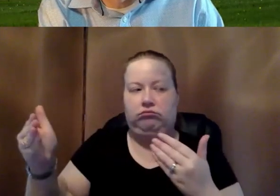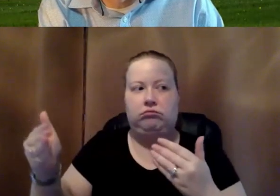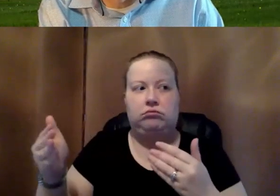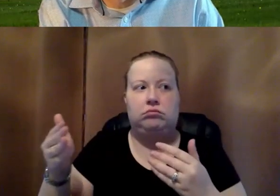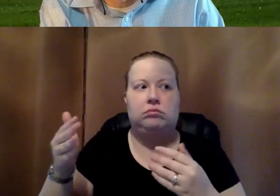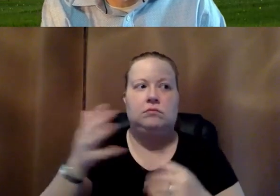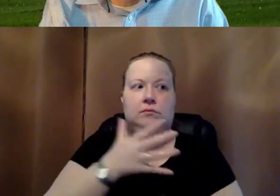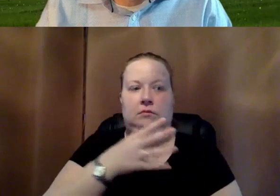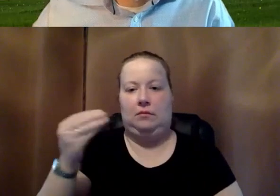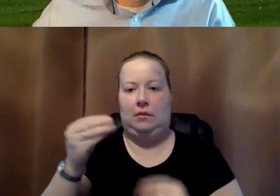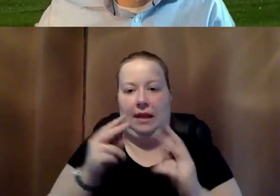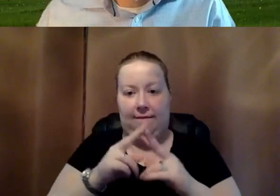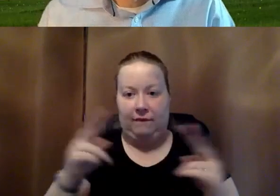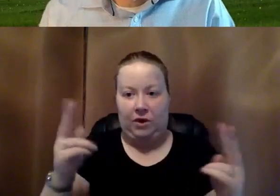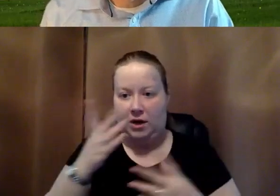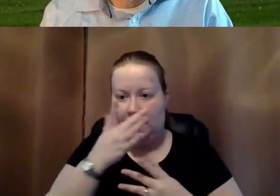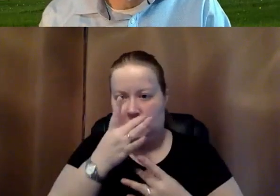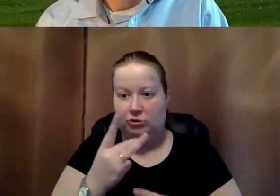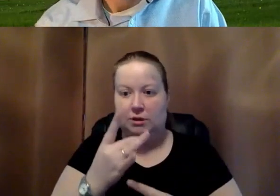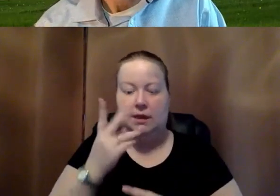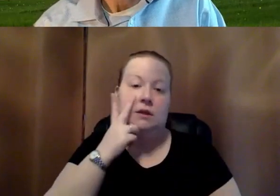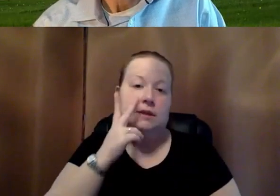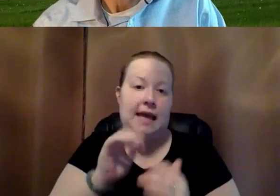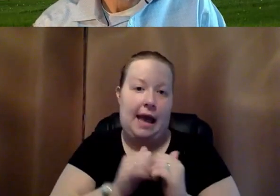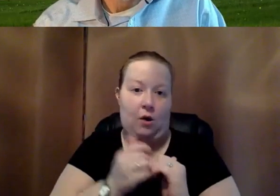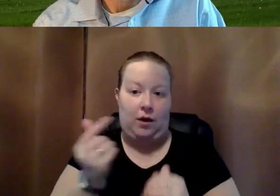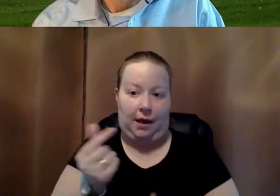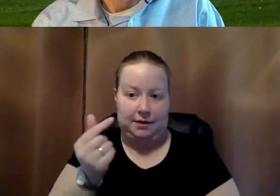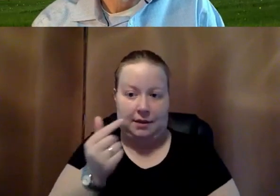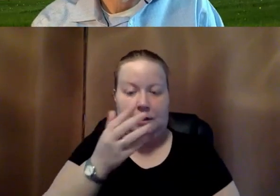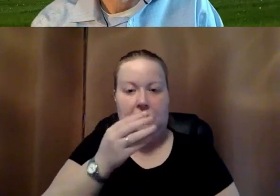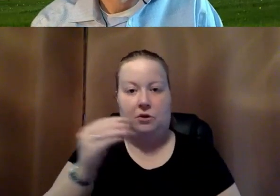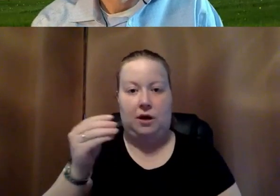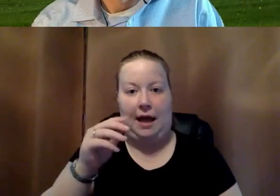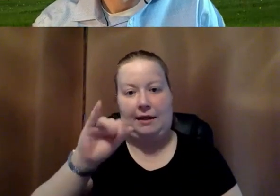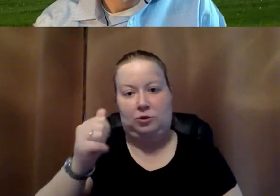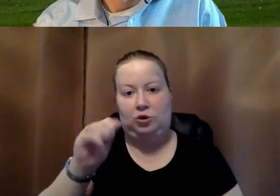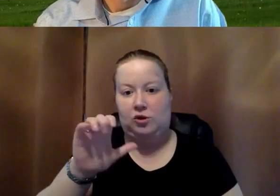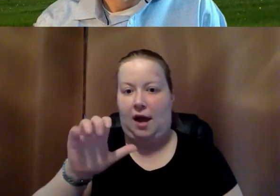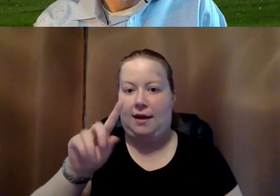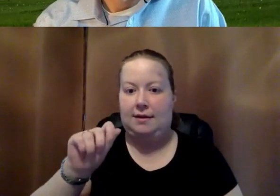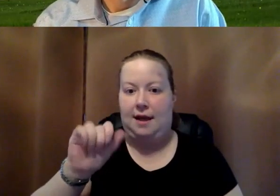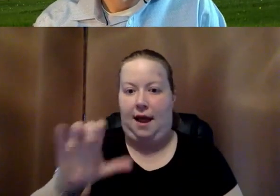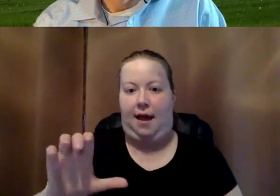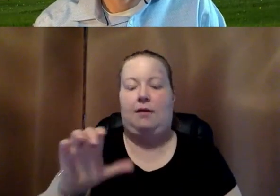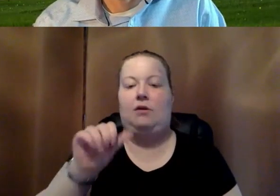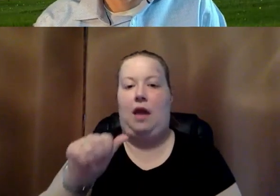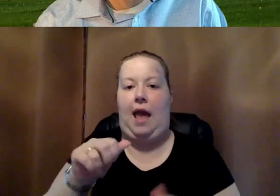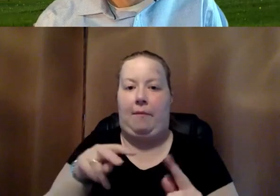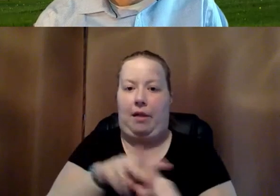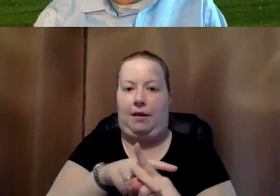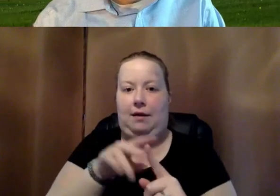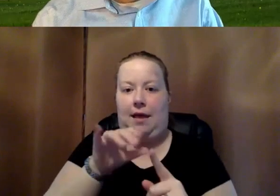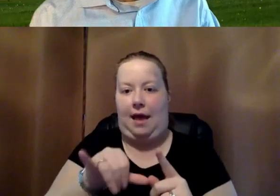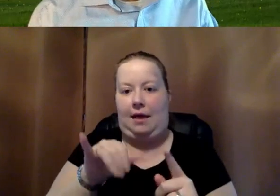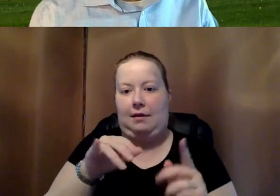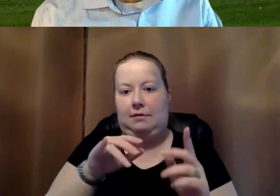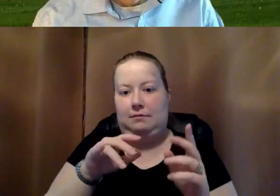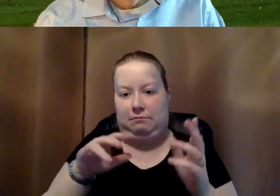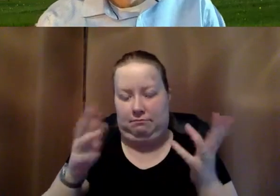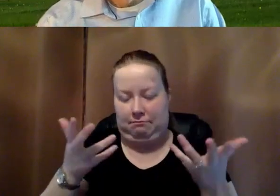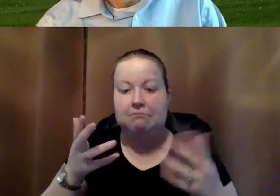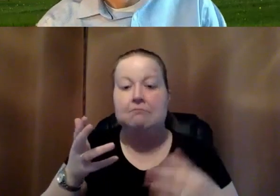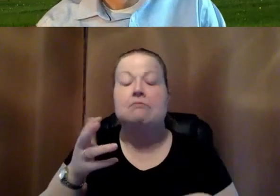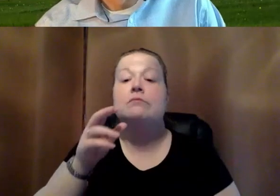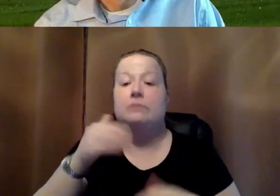it's super interesting to see how something like Gadgeteer and JACDAC could plug into that, unintended, not intended. We do